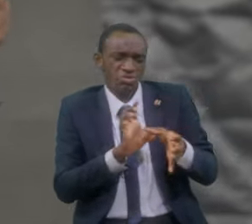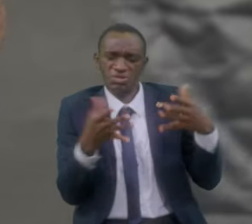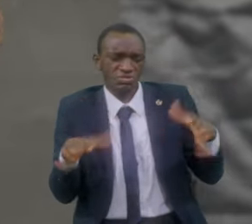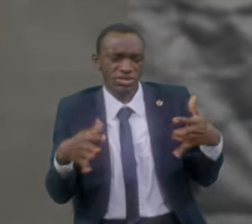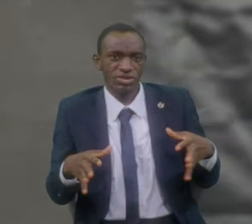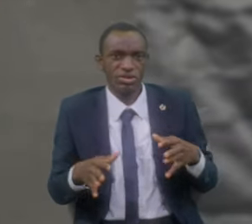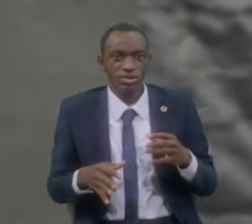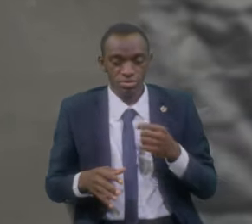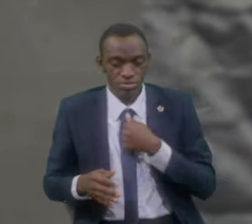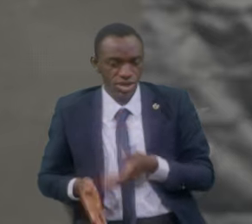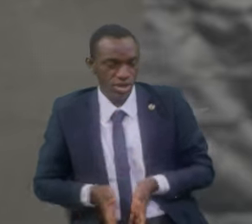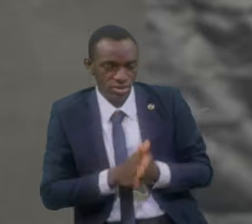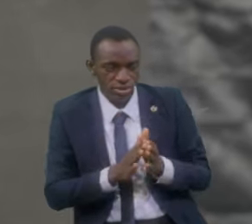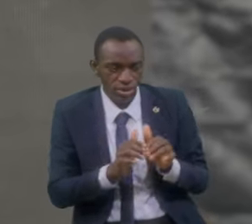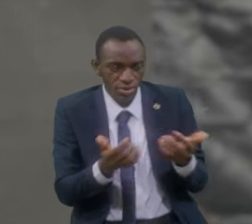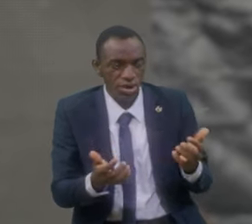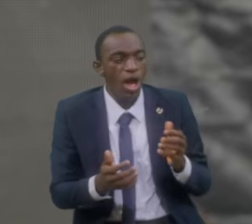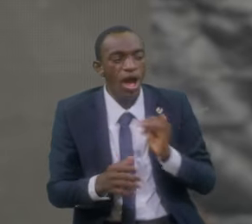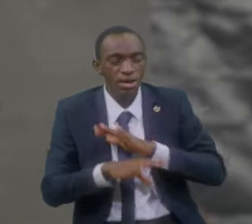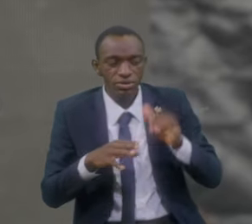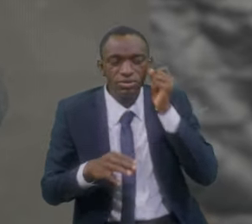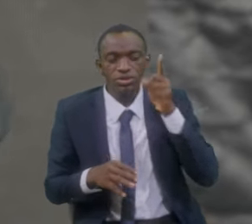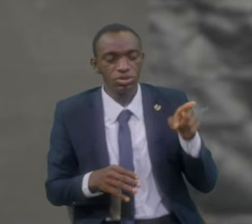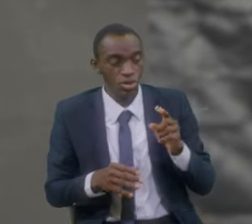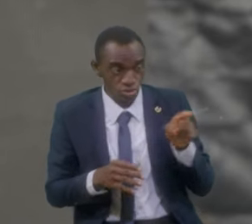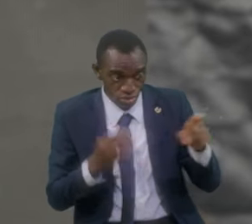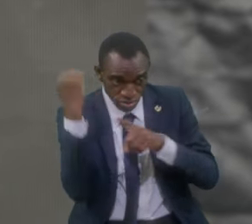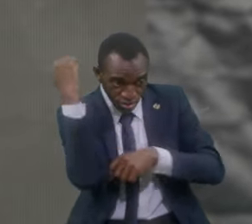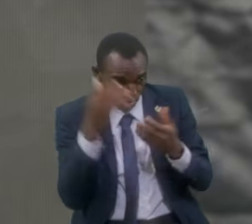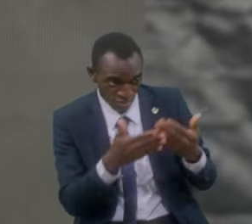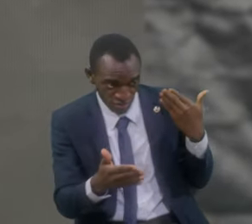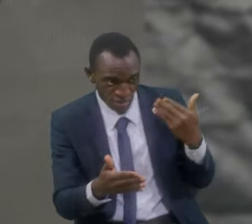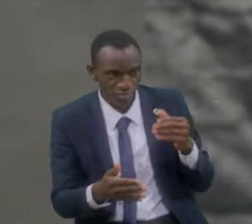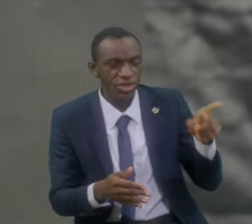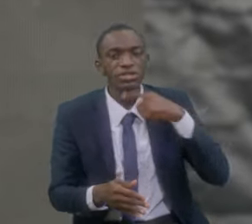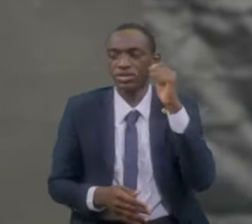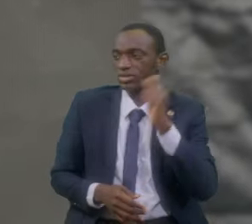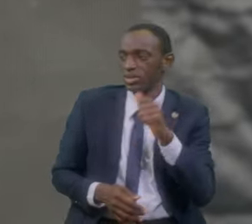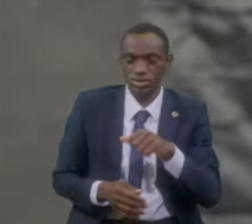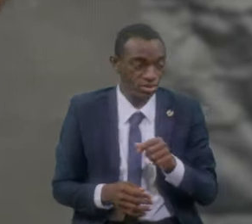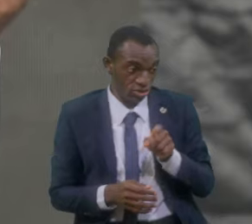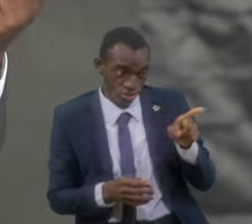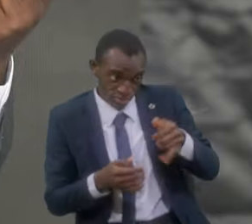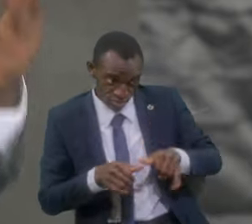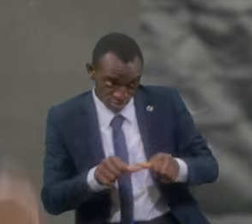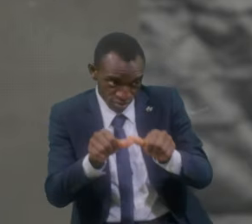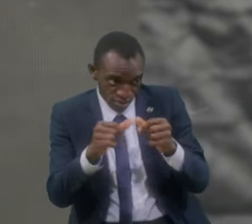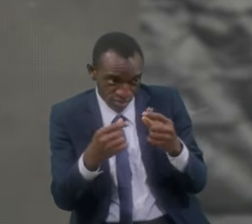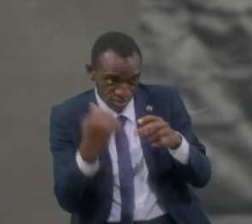you stealing before? Yes. Are you stealing now? Yes. Show me. Where's the